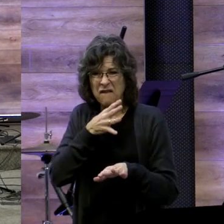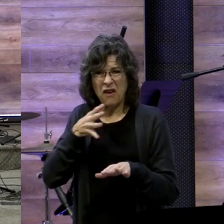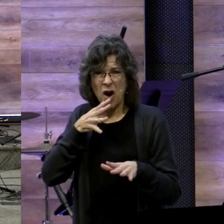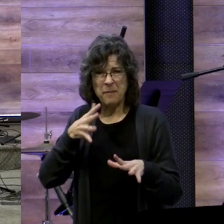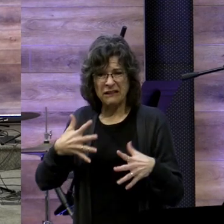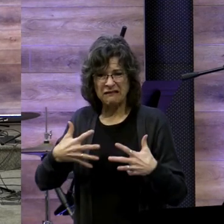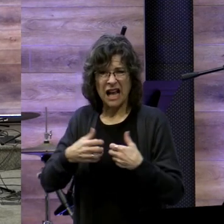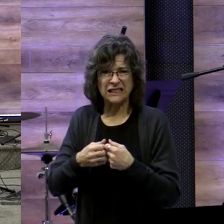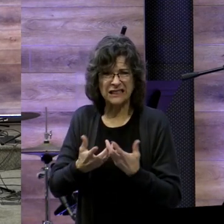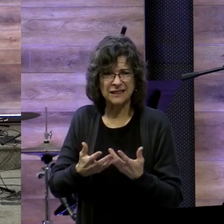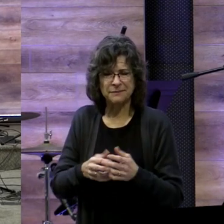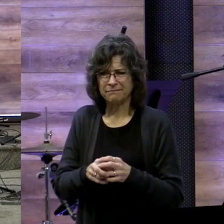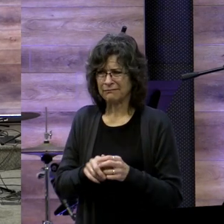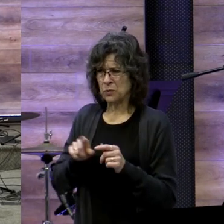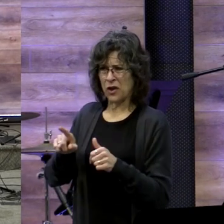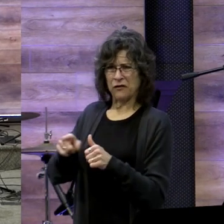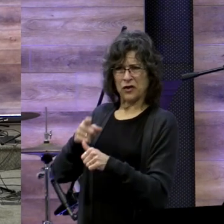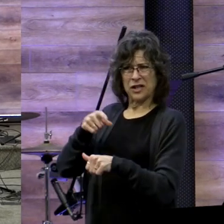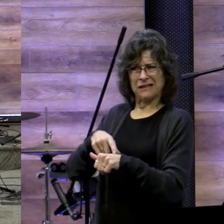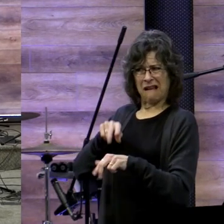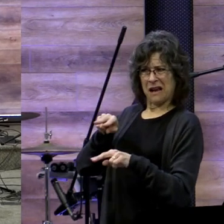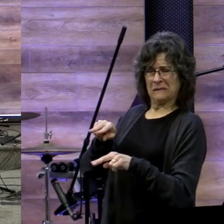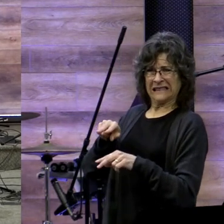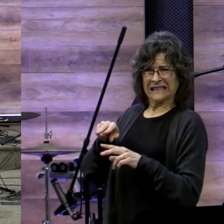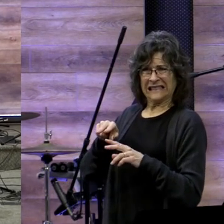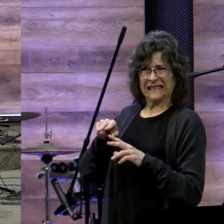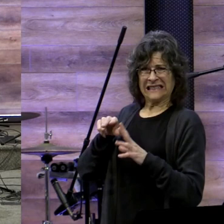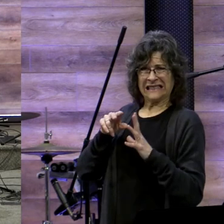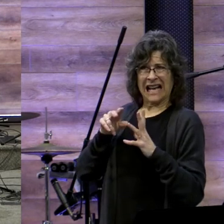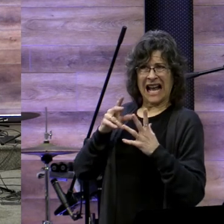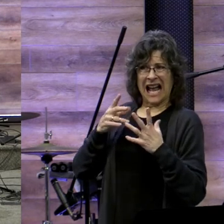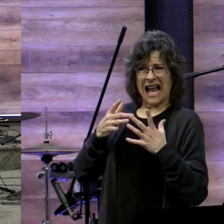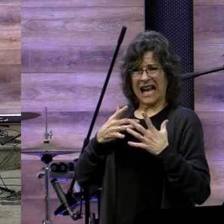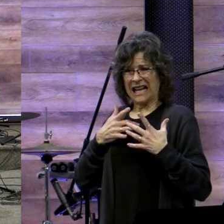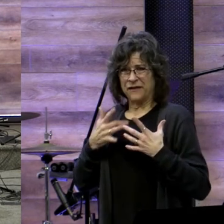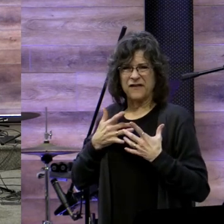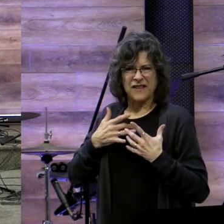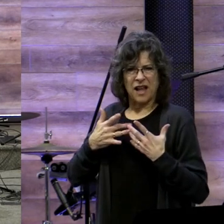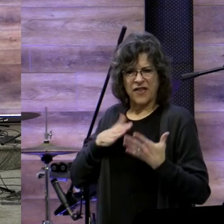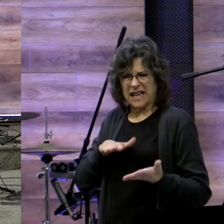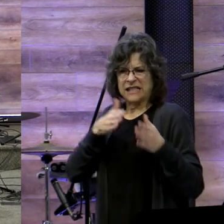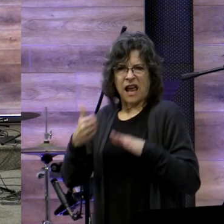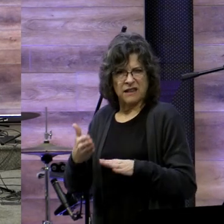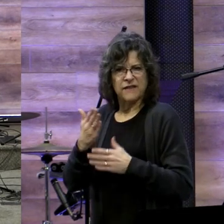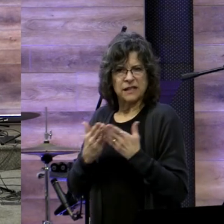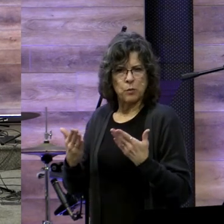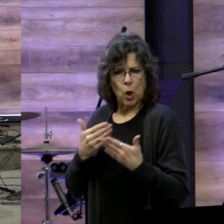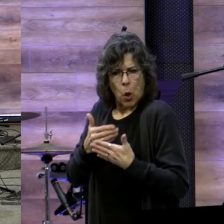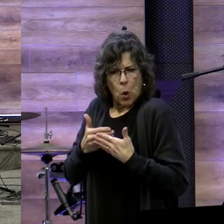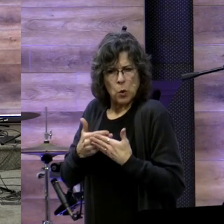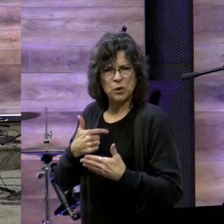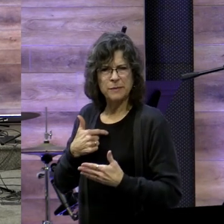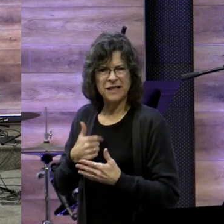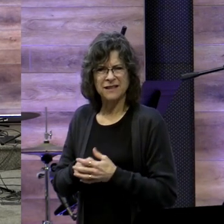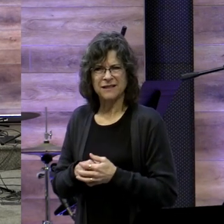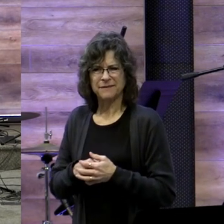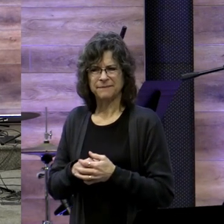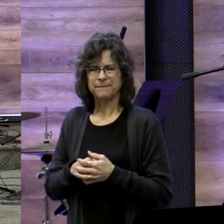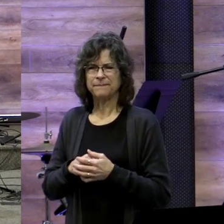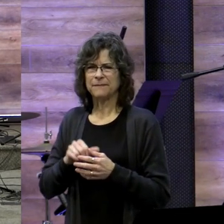with the death of someone up close. So it doesn't take a lot to remember those